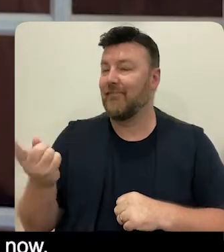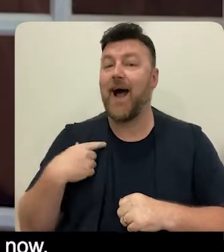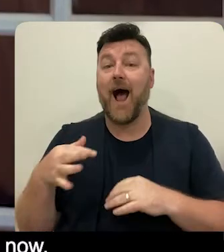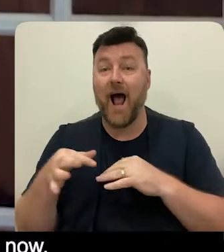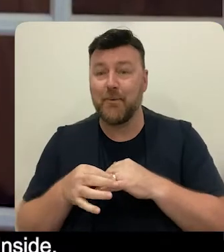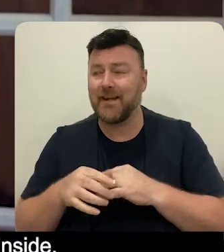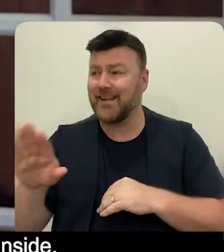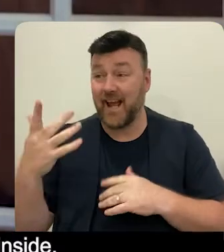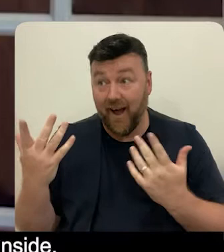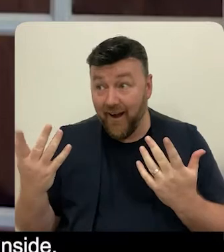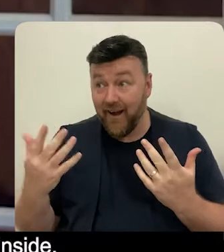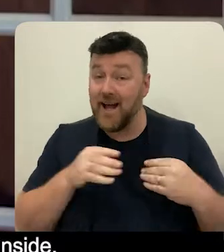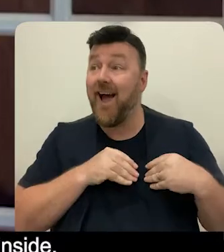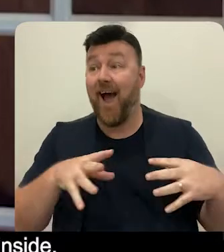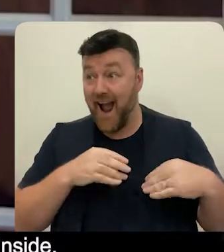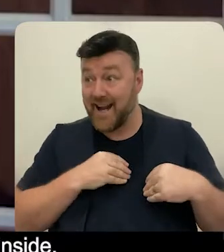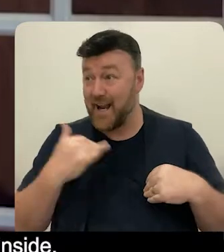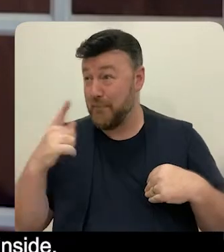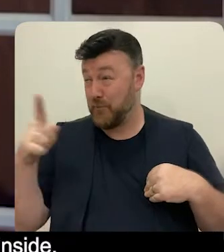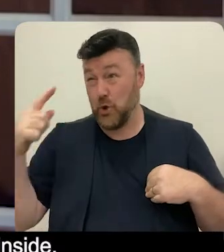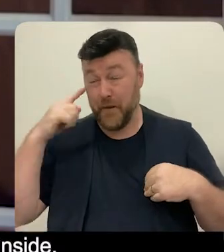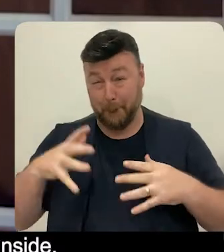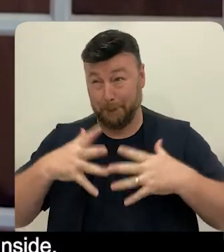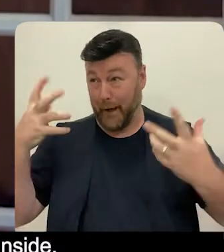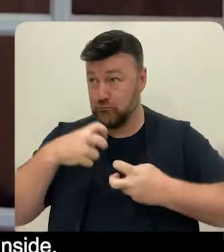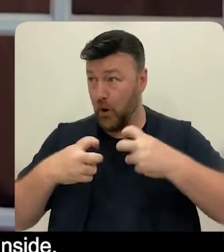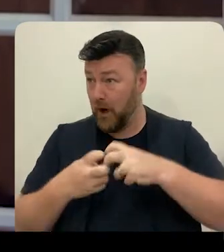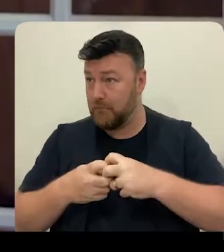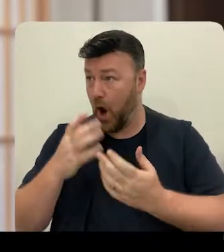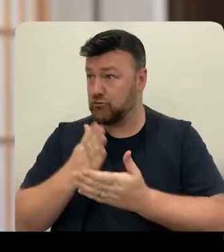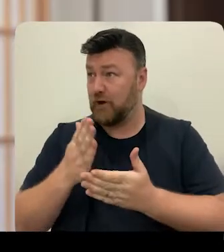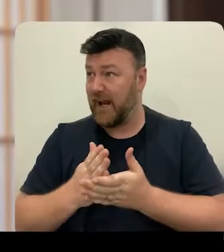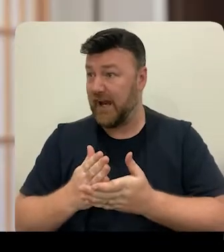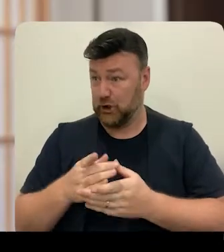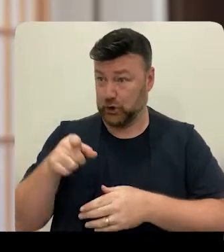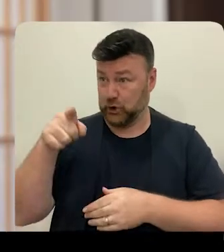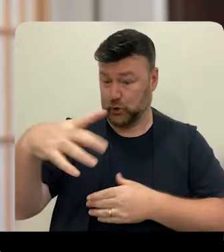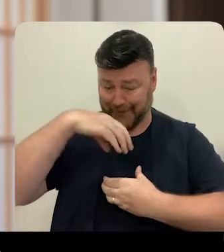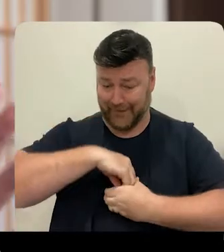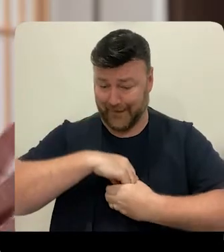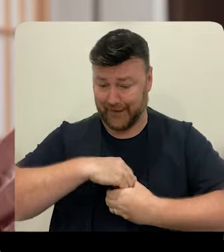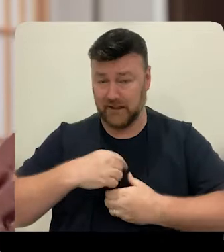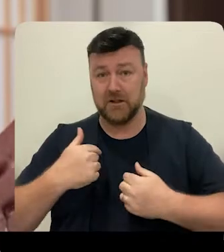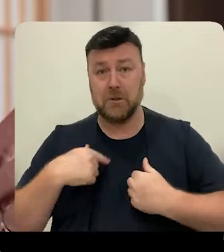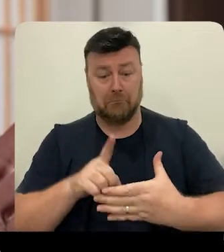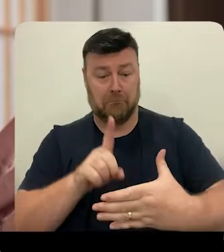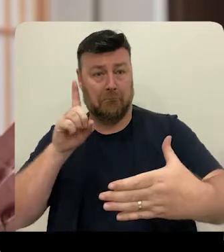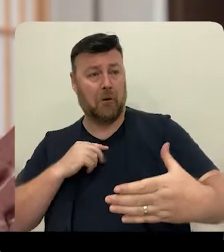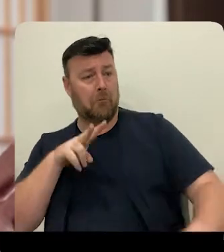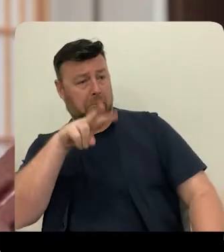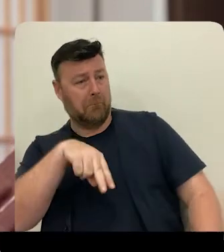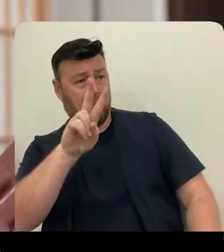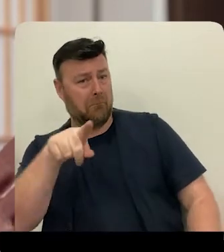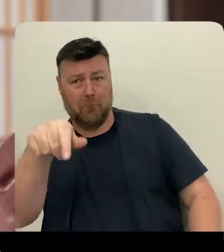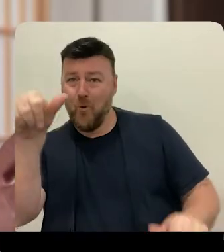says to me even now sometimes, honey, it might feel that big for you inside, but what you're feeling inside, I'm not seeing that as much